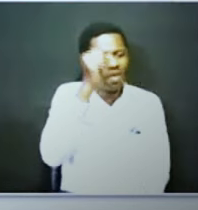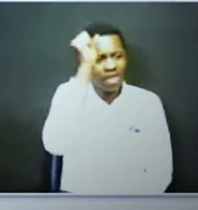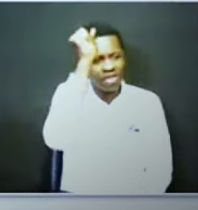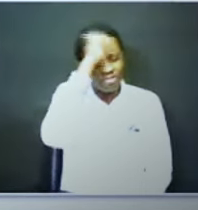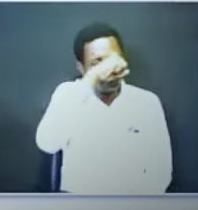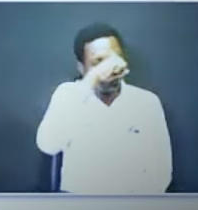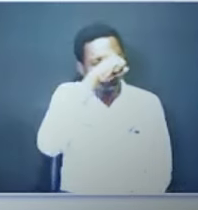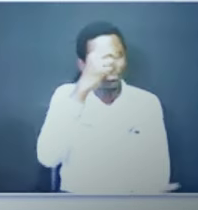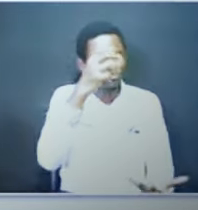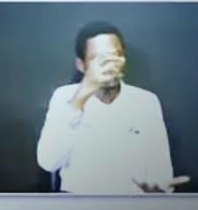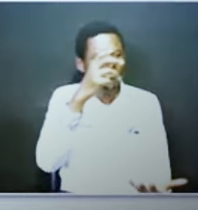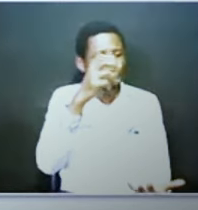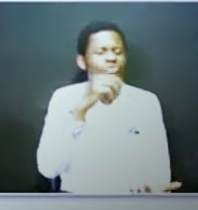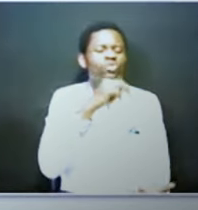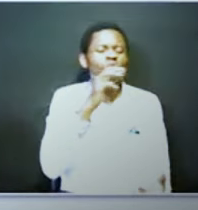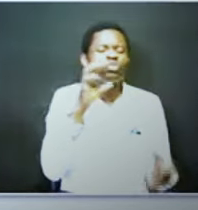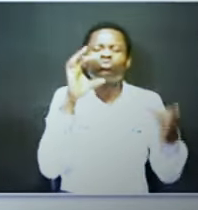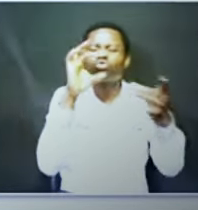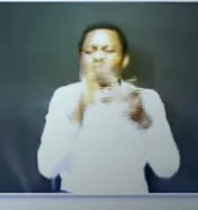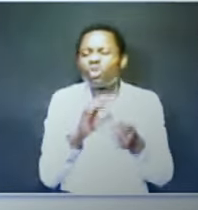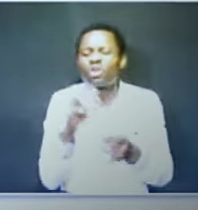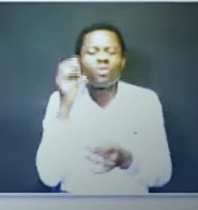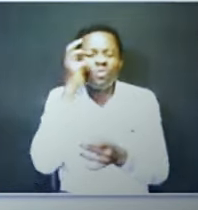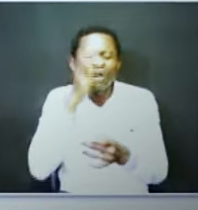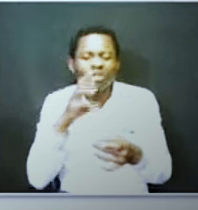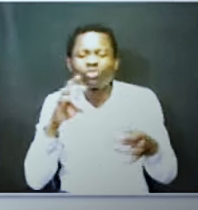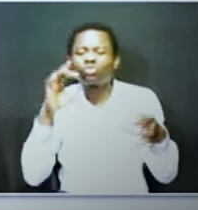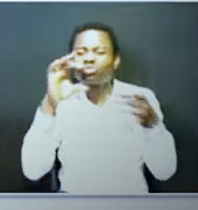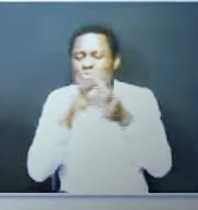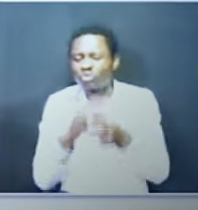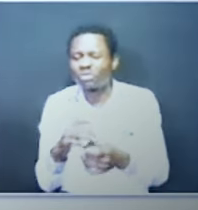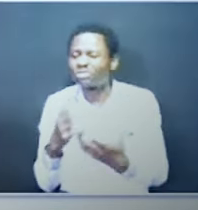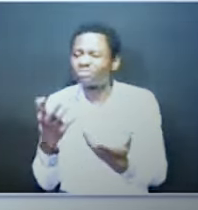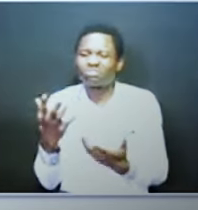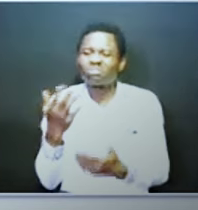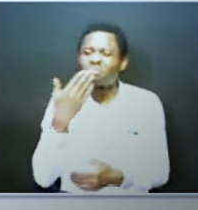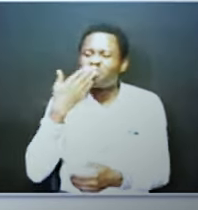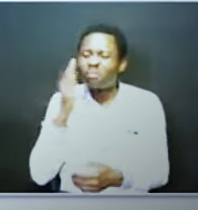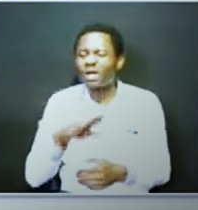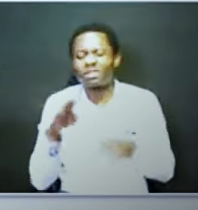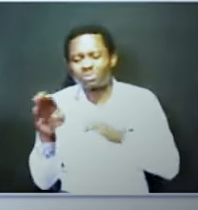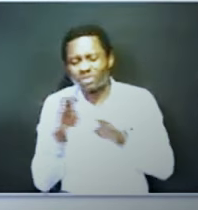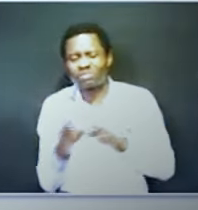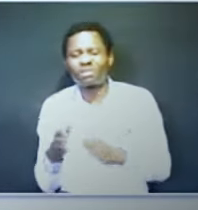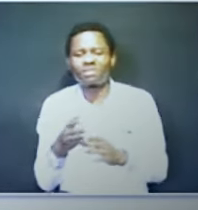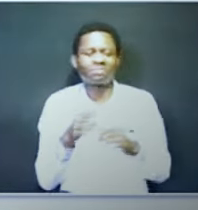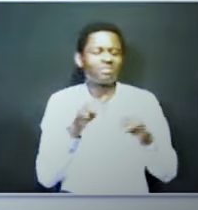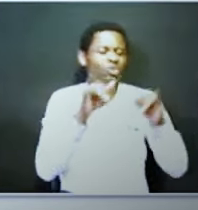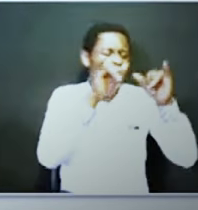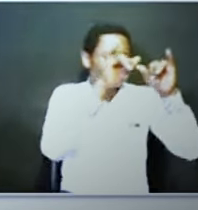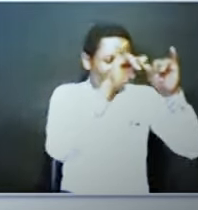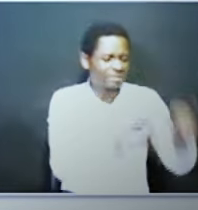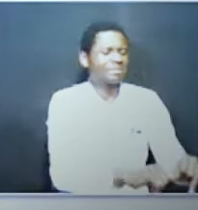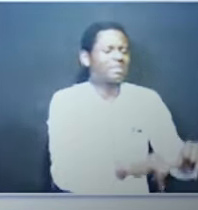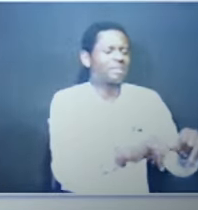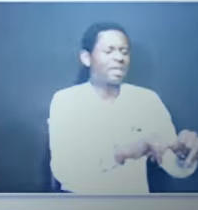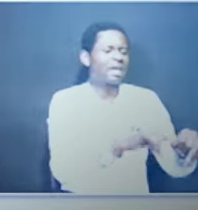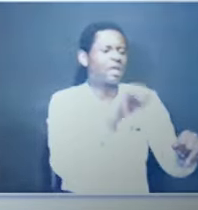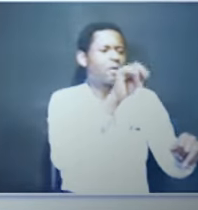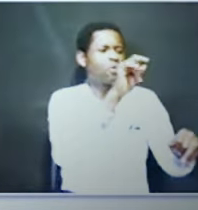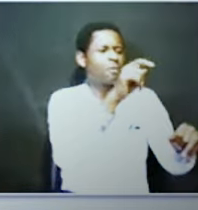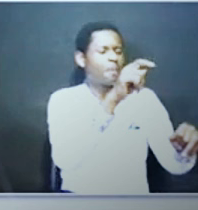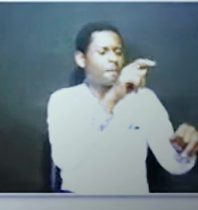Free of the trappings of sedentary life or abiding in one place.